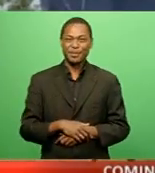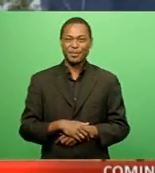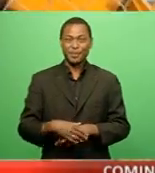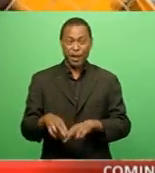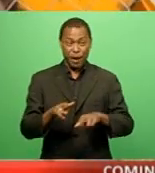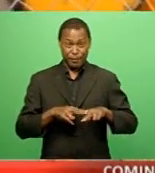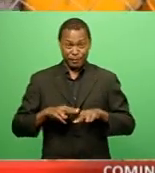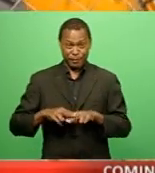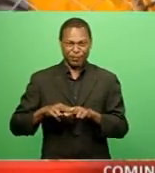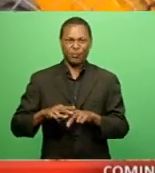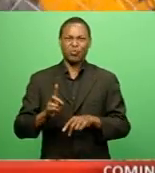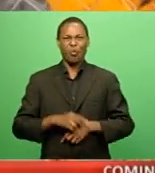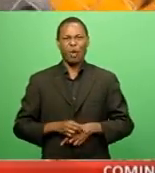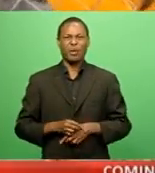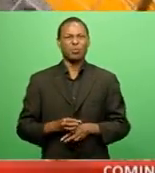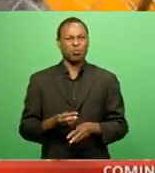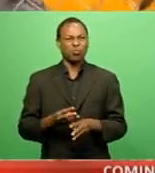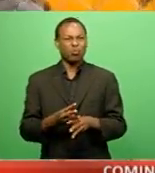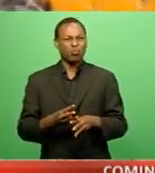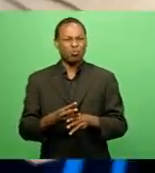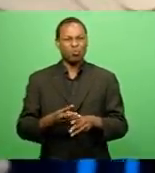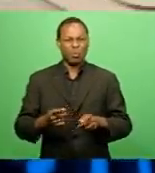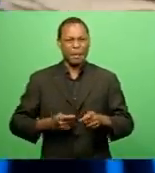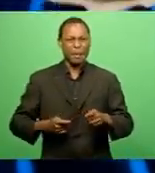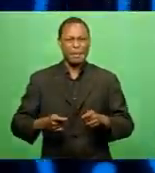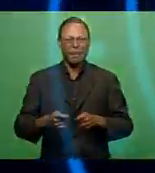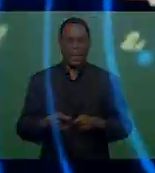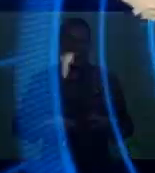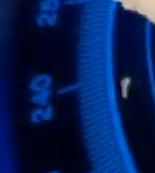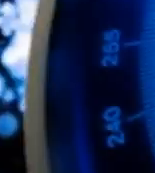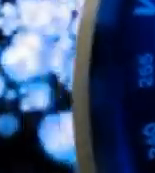And Fiji explores new wood chip market.